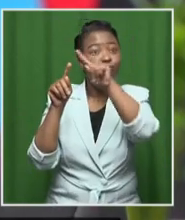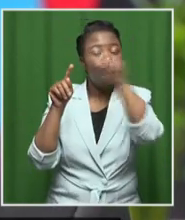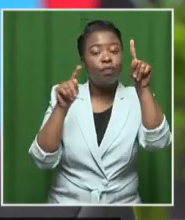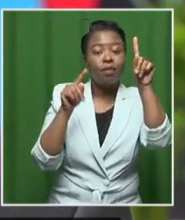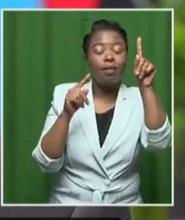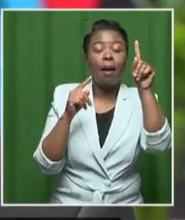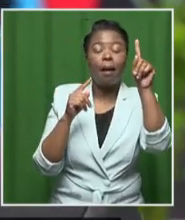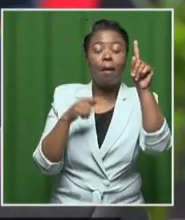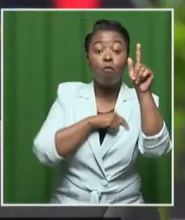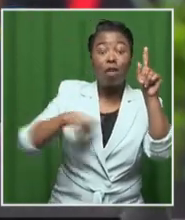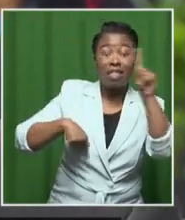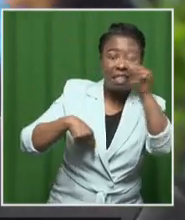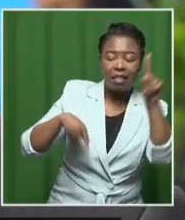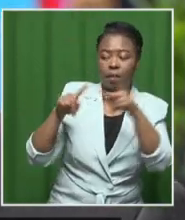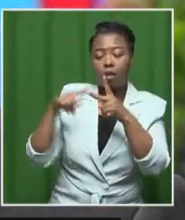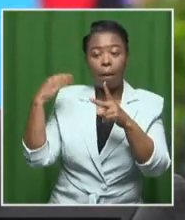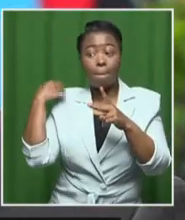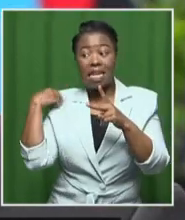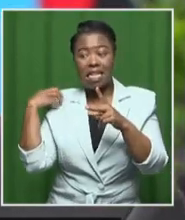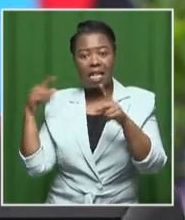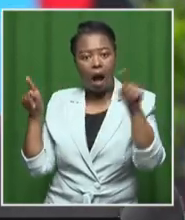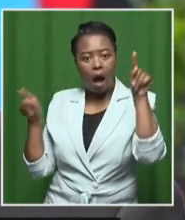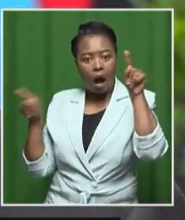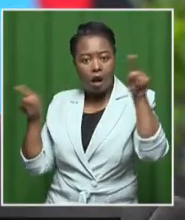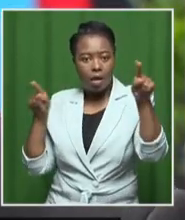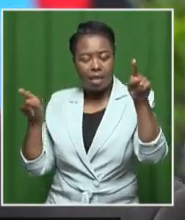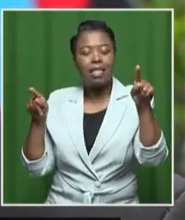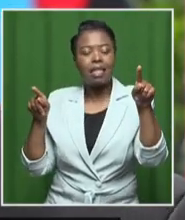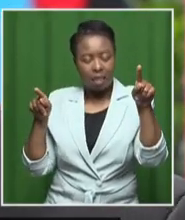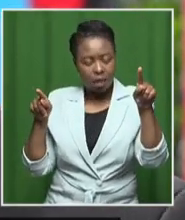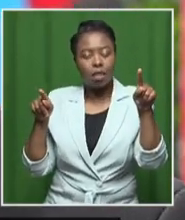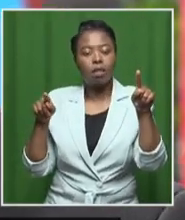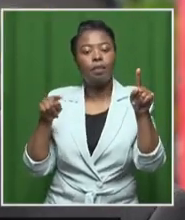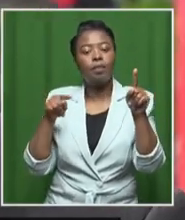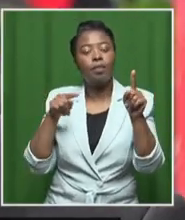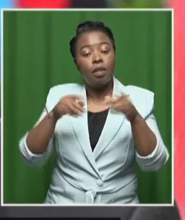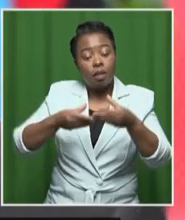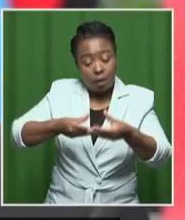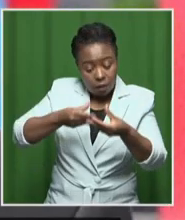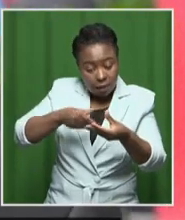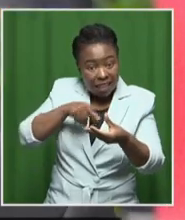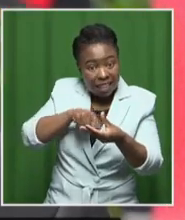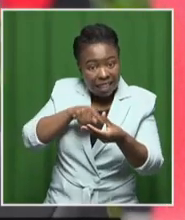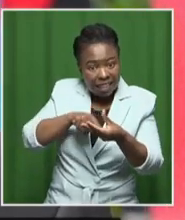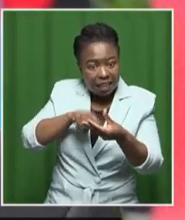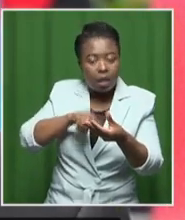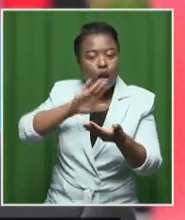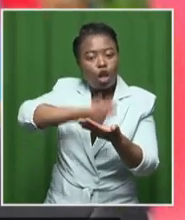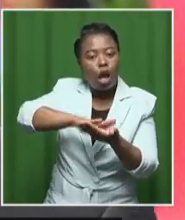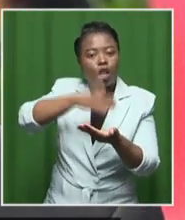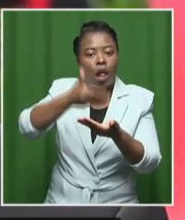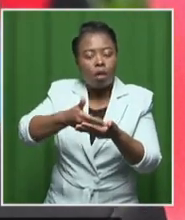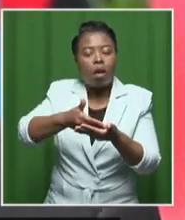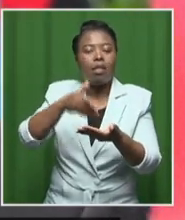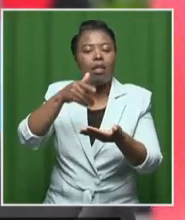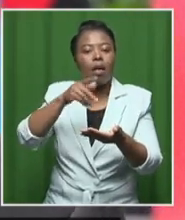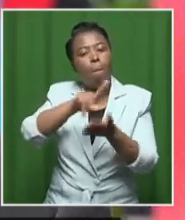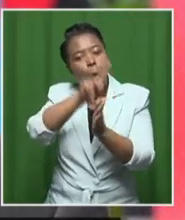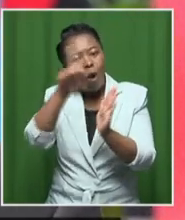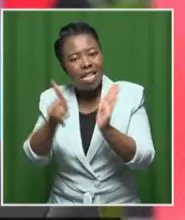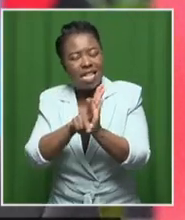that those issues become are translated into policies and they are